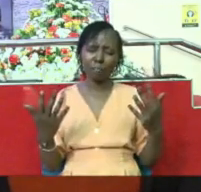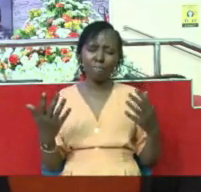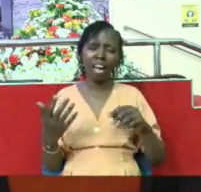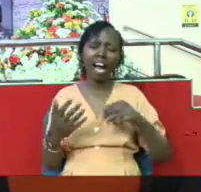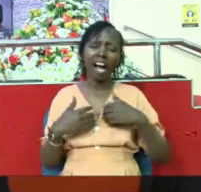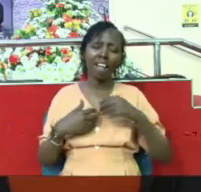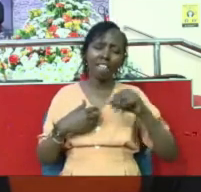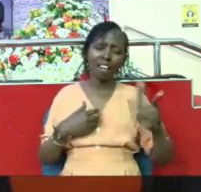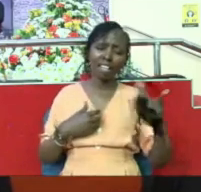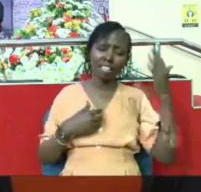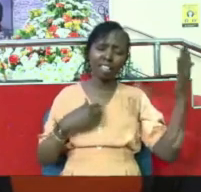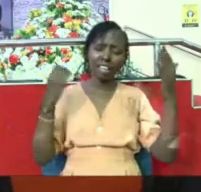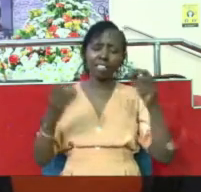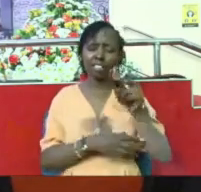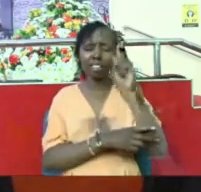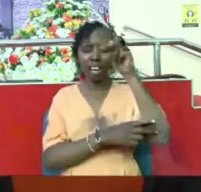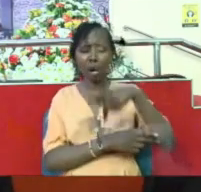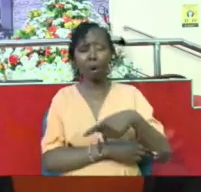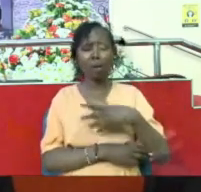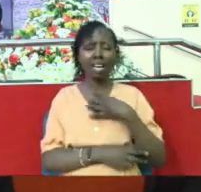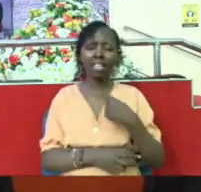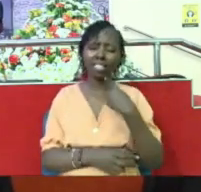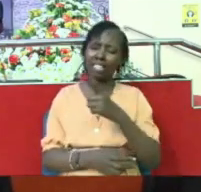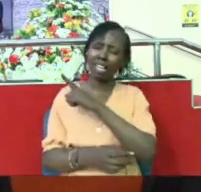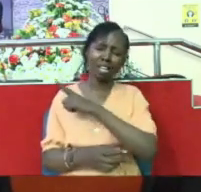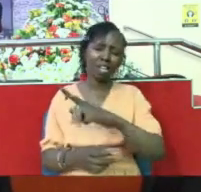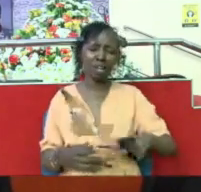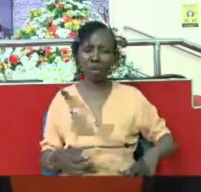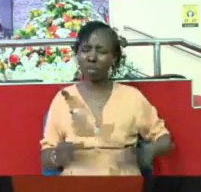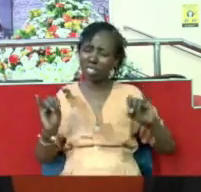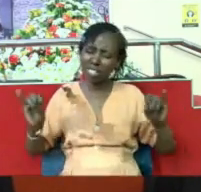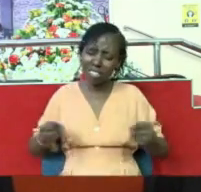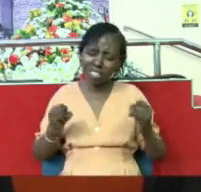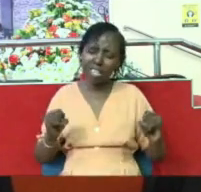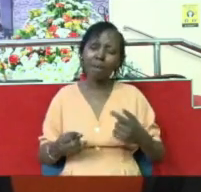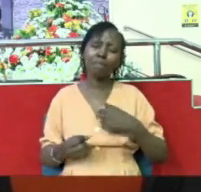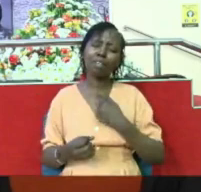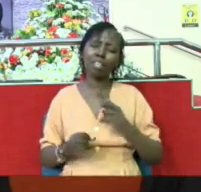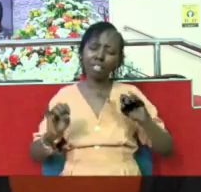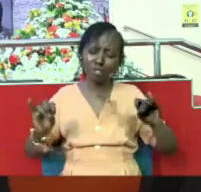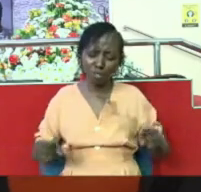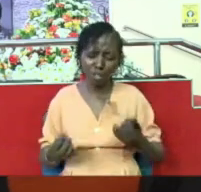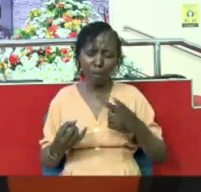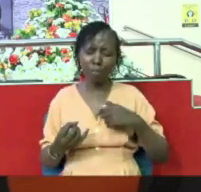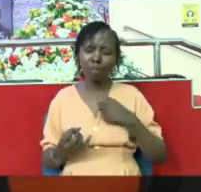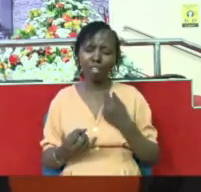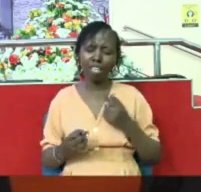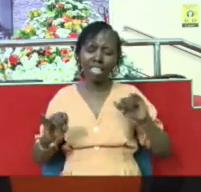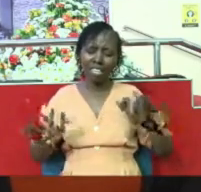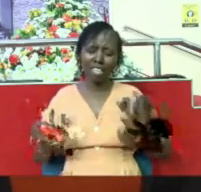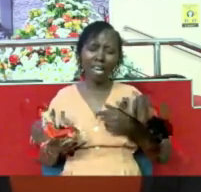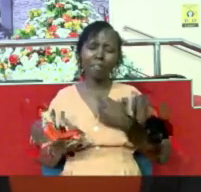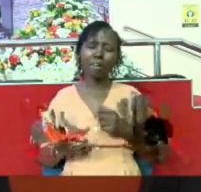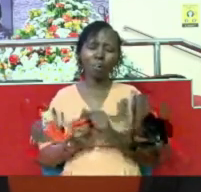wale wameinua mikono. They are saying, Lord, wanasema Bwana, try me. Nijaribu. Try me. Nijaribu. Try me with some opportunity.